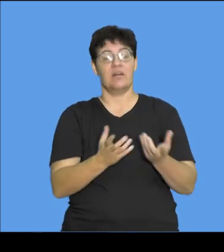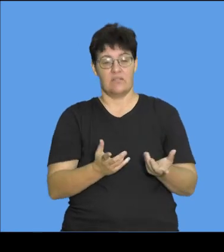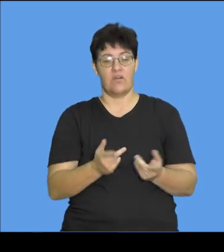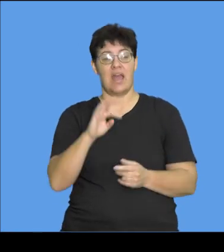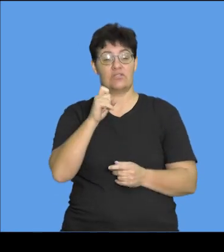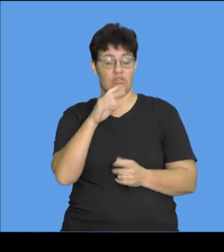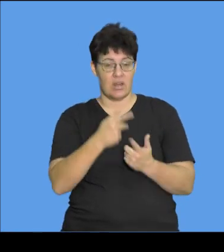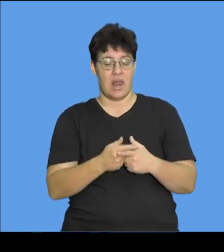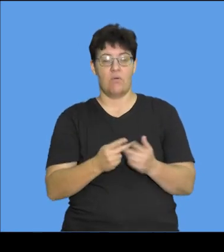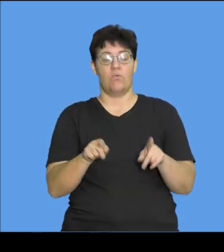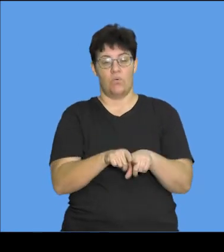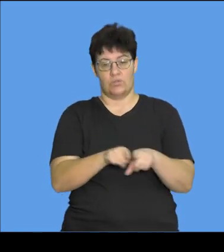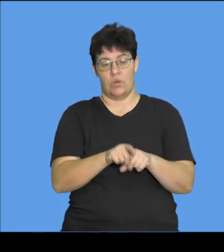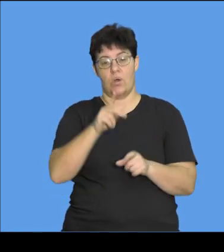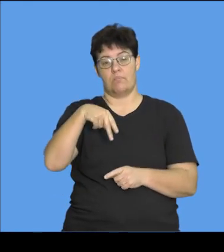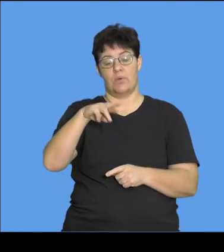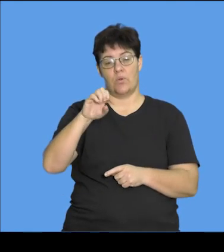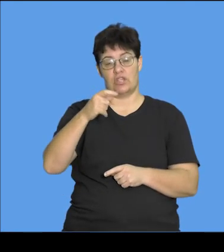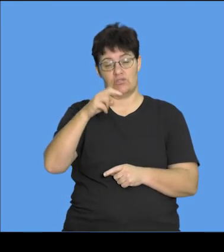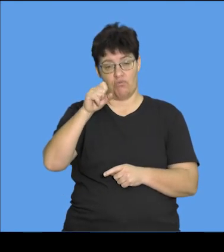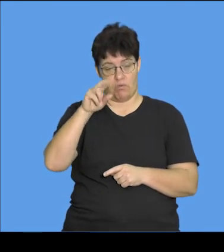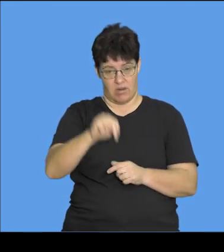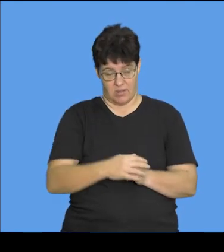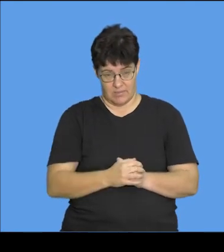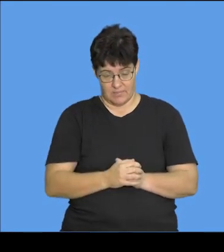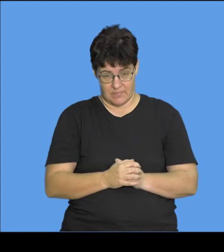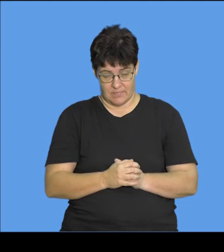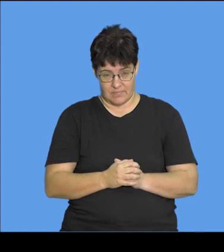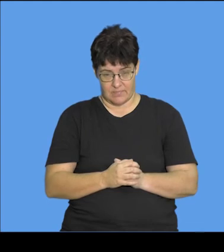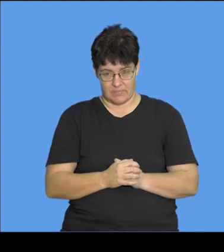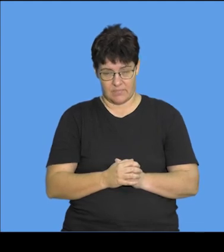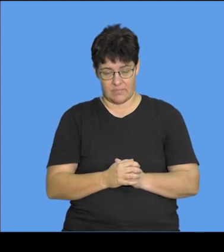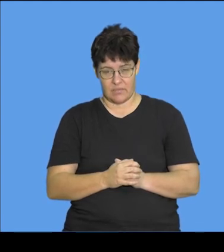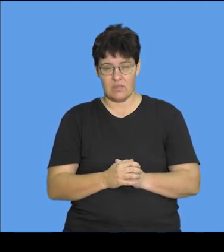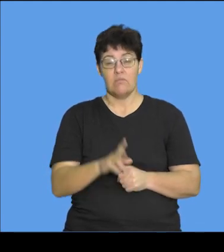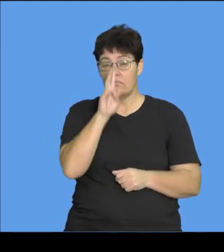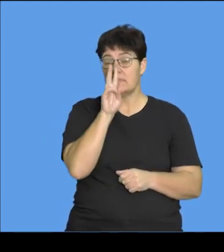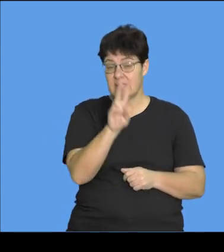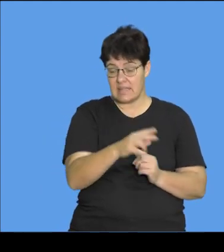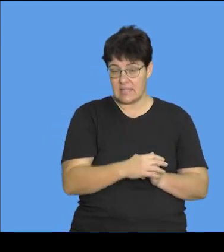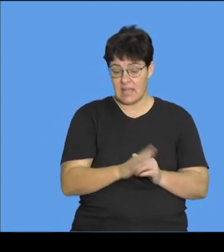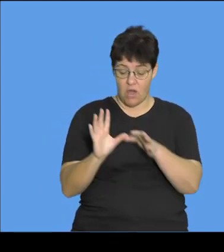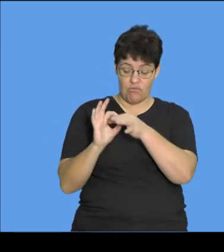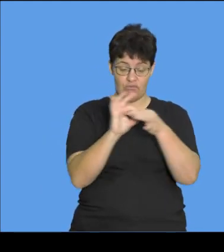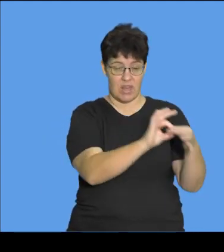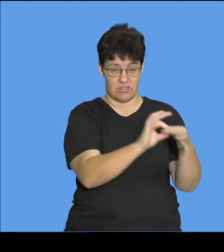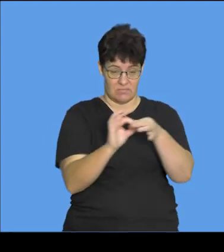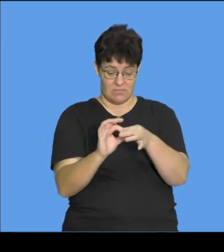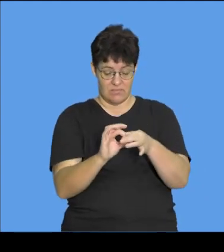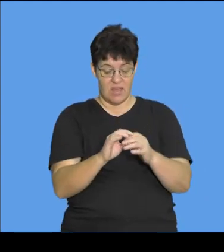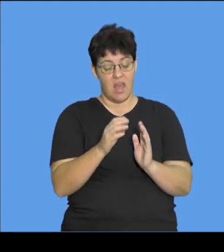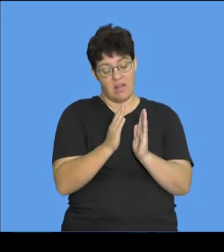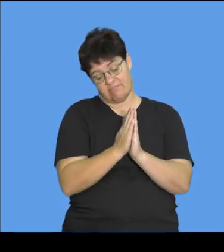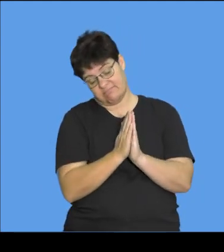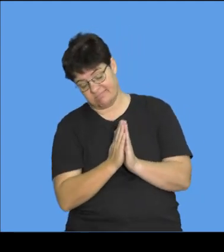progesterone. Now I'm going to go to the slide and revisit this. So we see now the relationship after day 14, we see there's